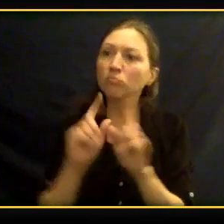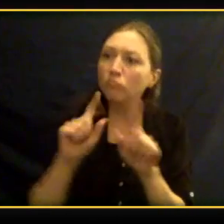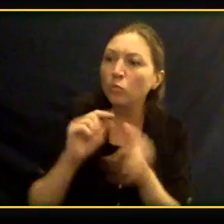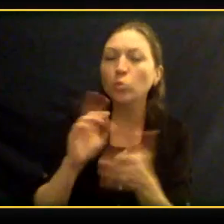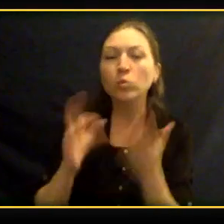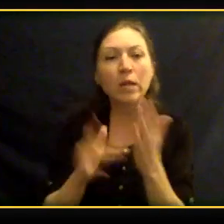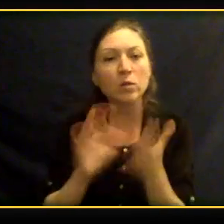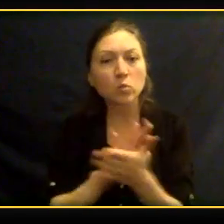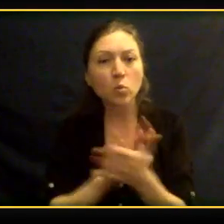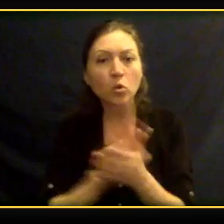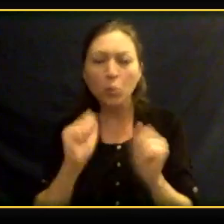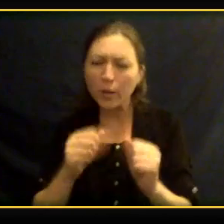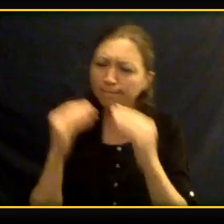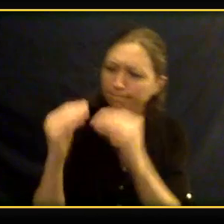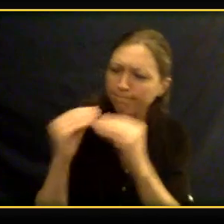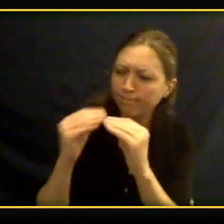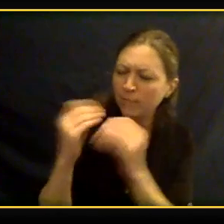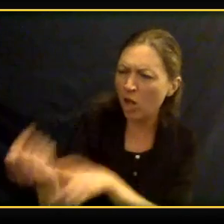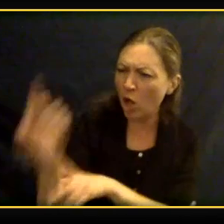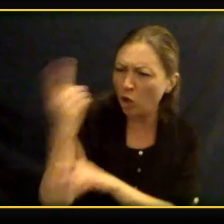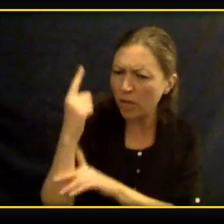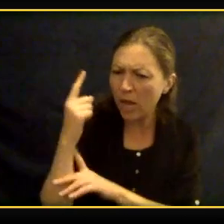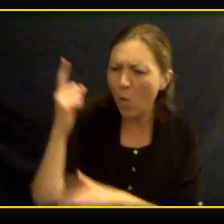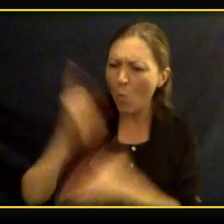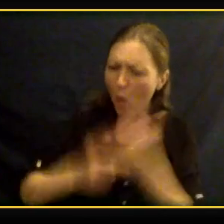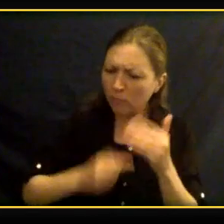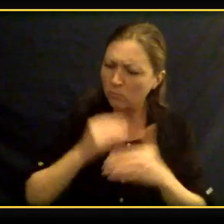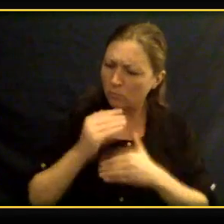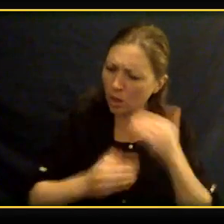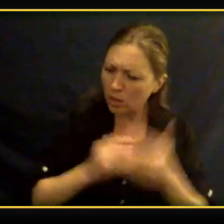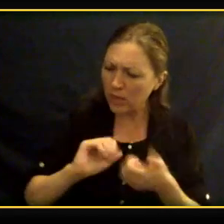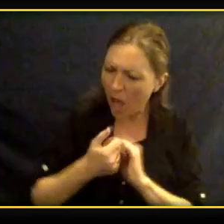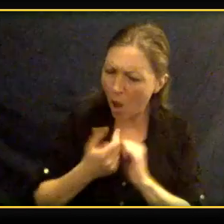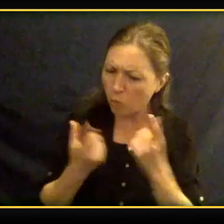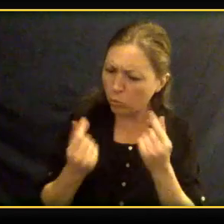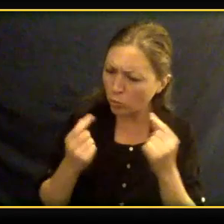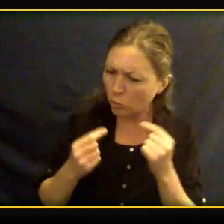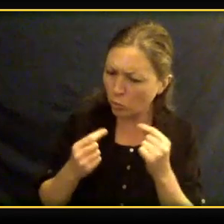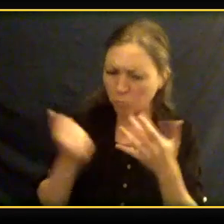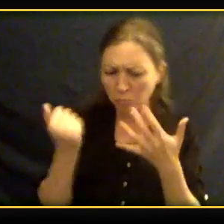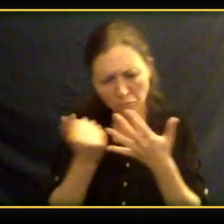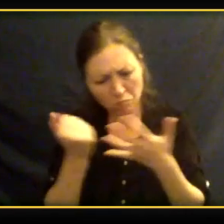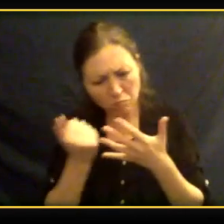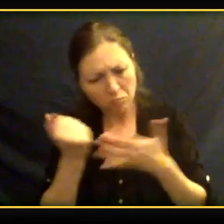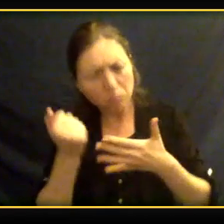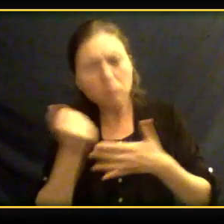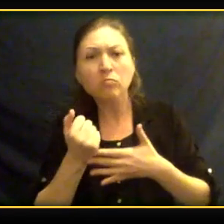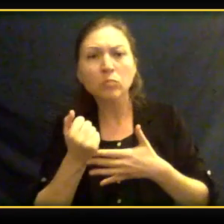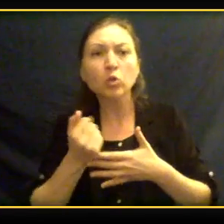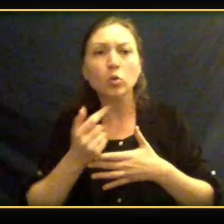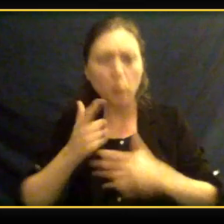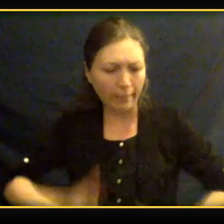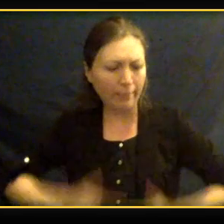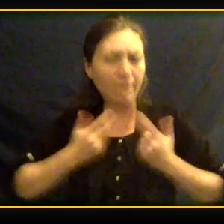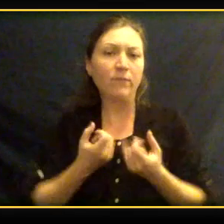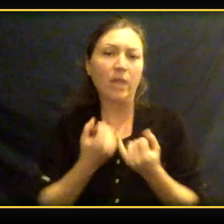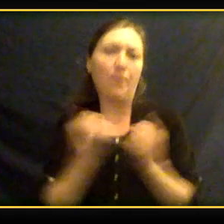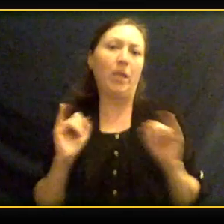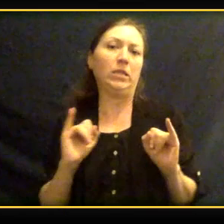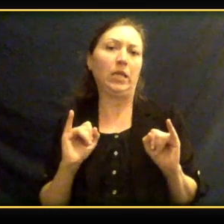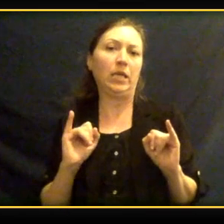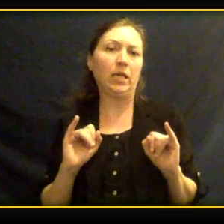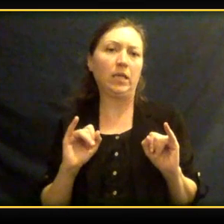understanding of the steps necessary to successfully live independently. This next